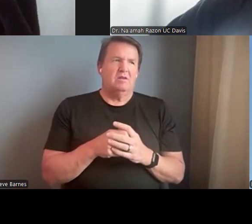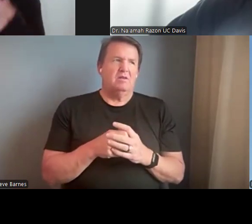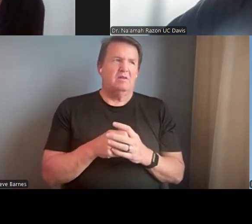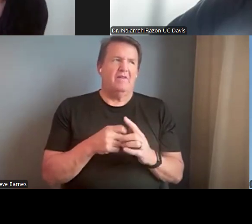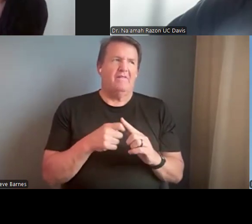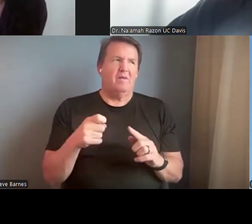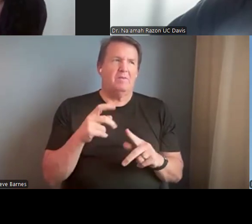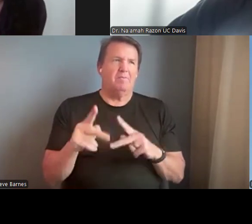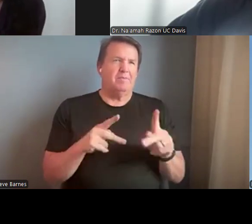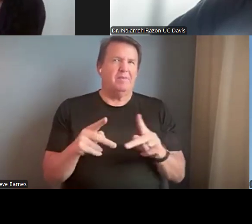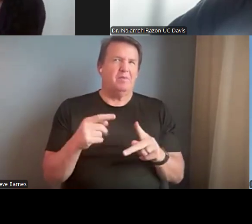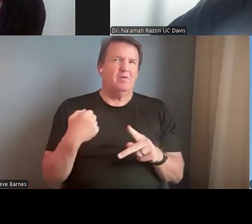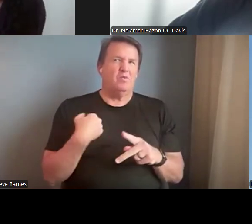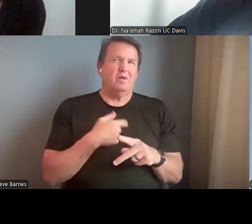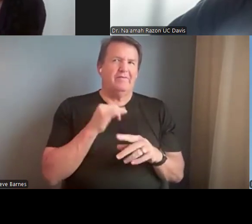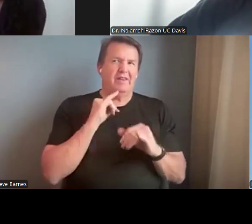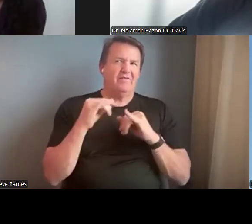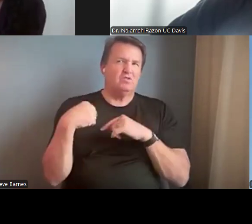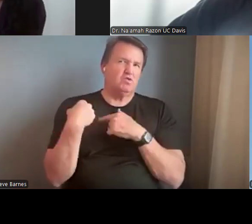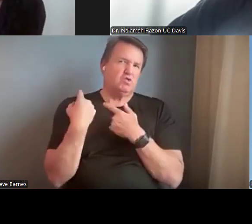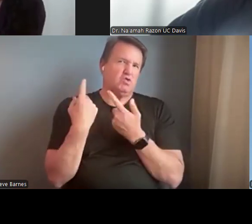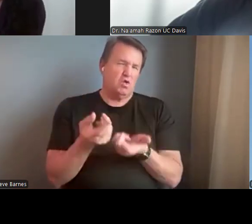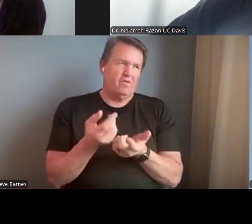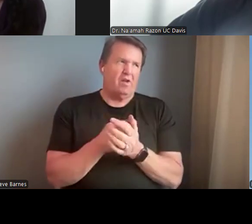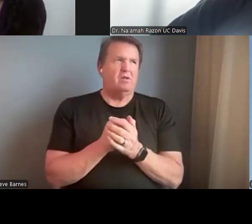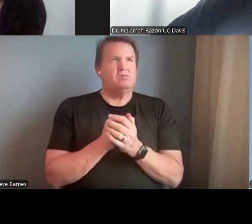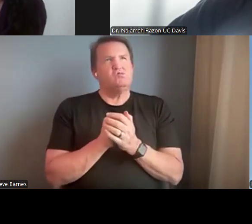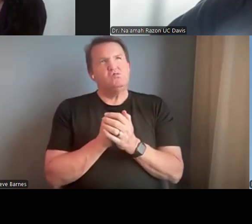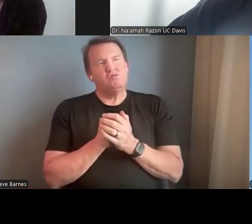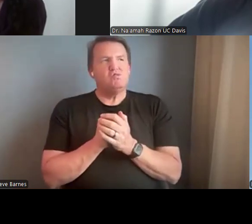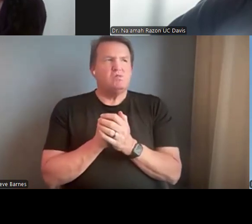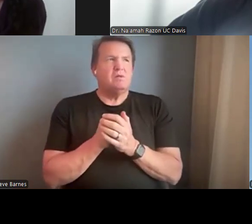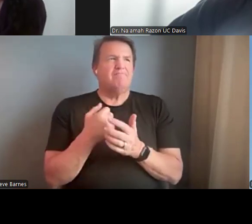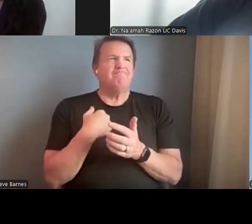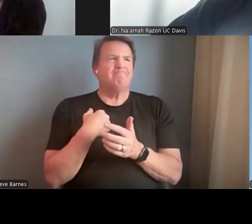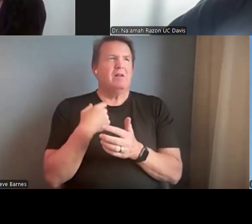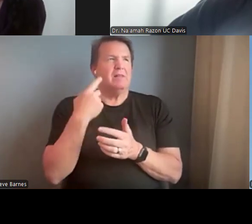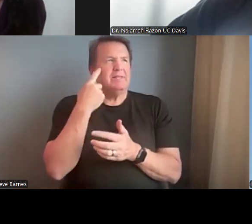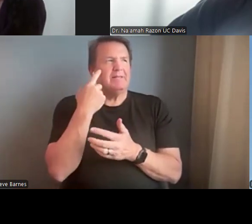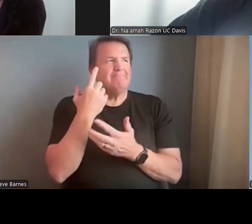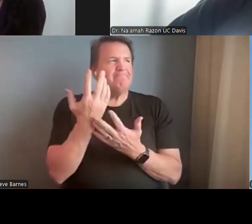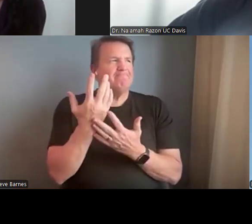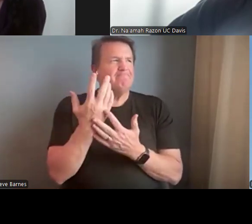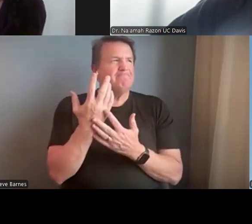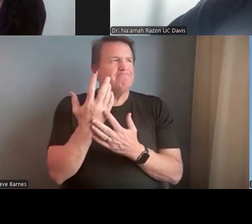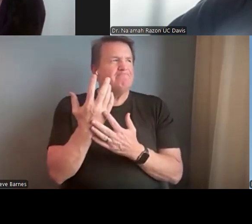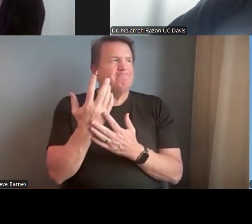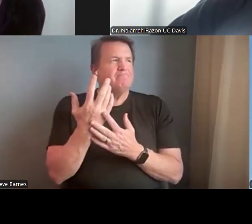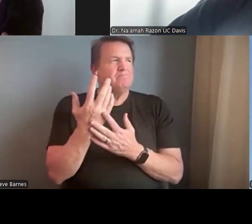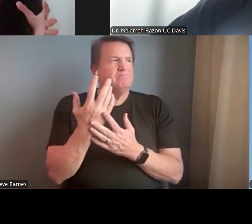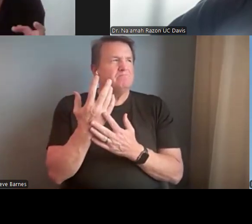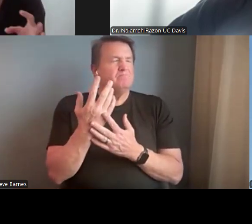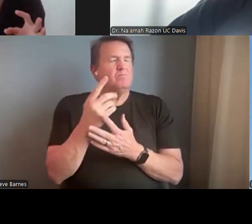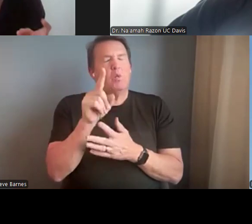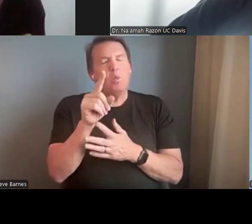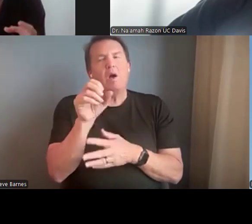but um, I feel like there's, you know, maybe one of the things I've seen is one of the